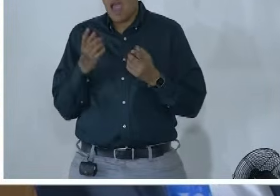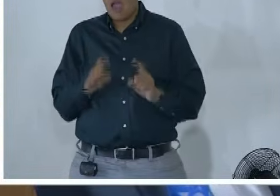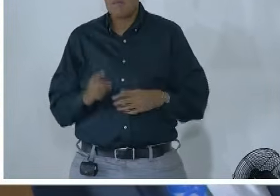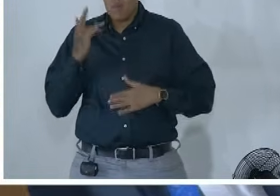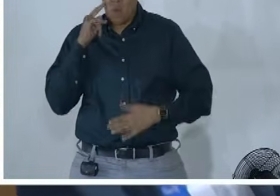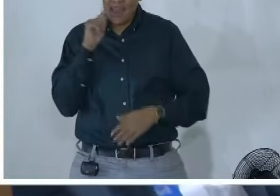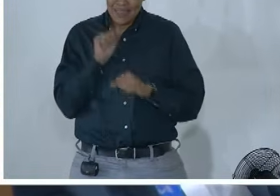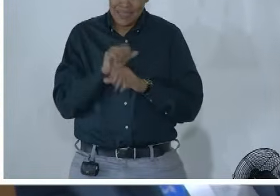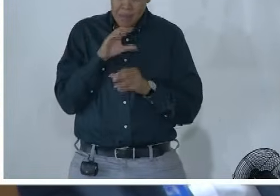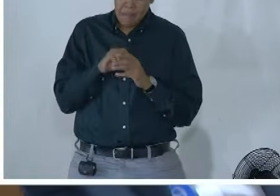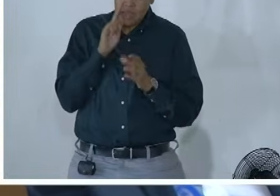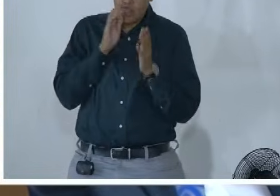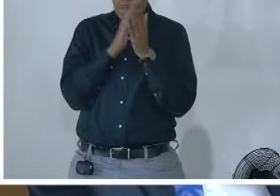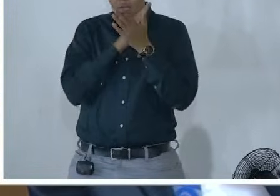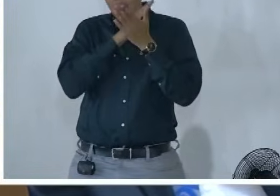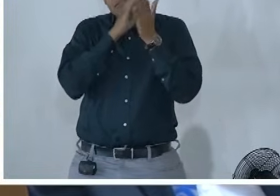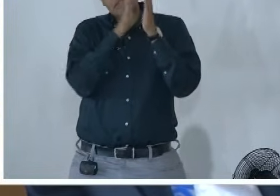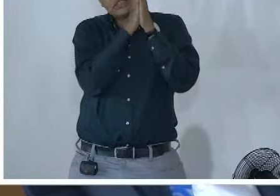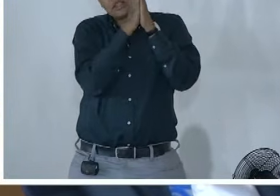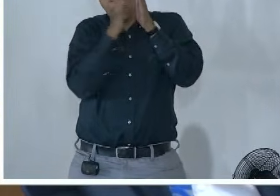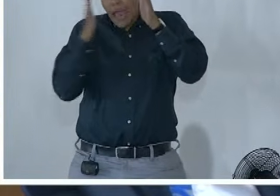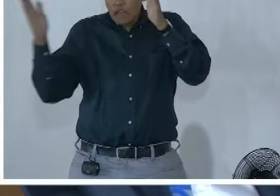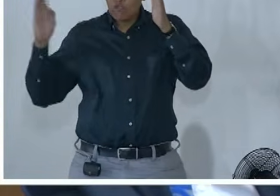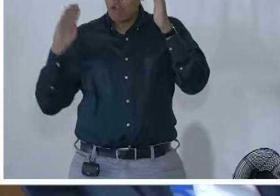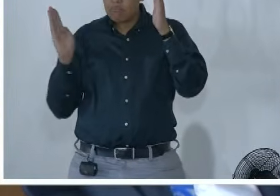they're part of a spectrum of